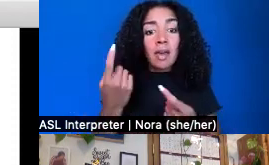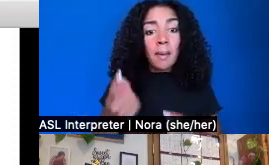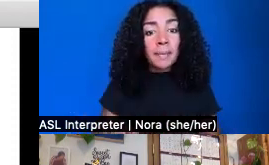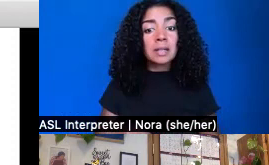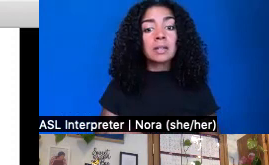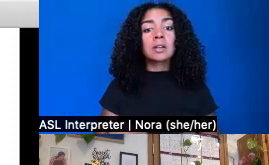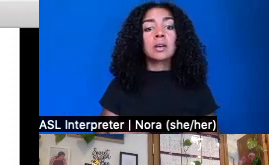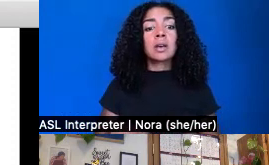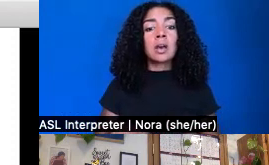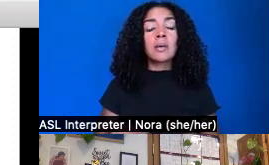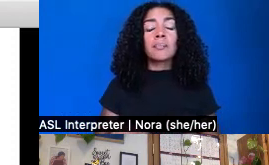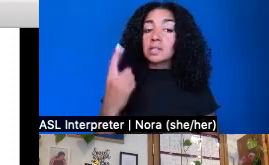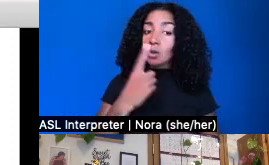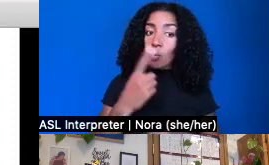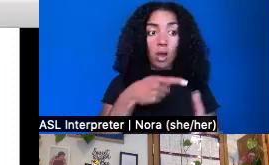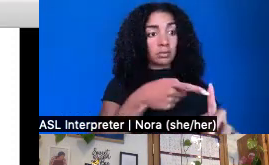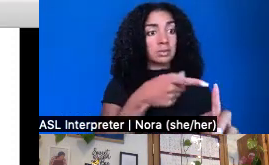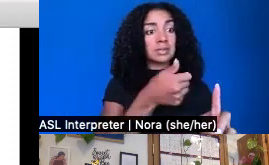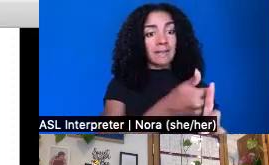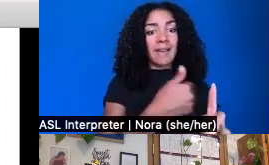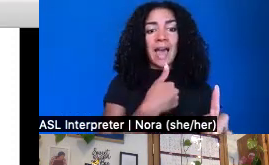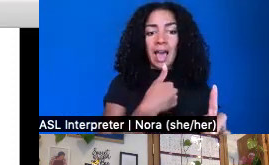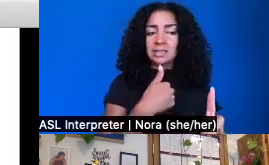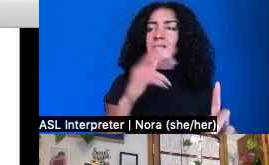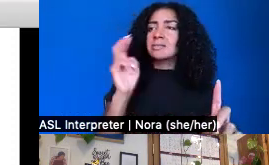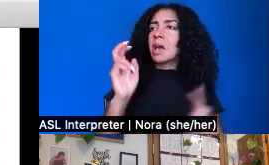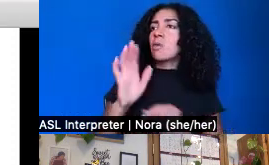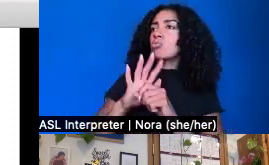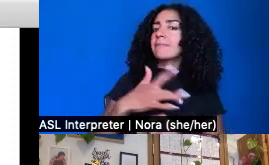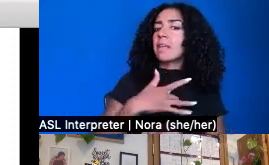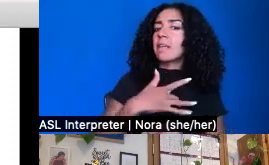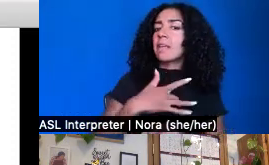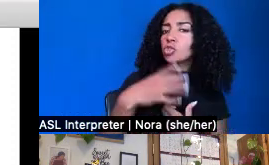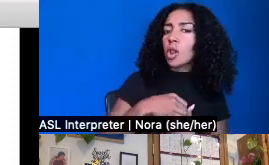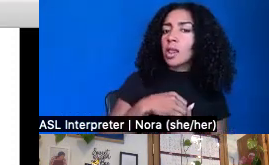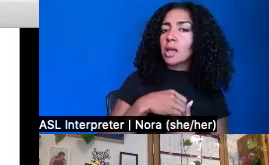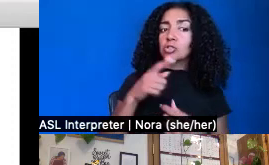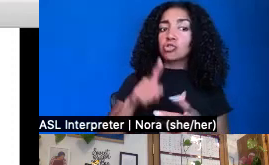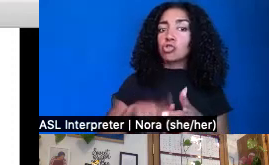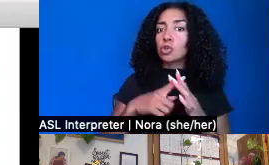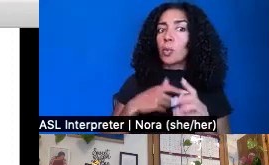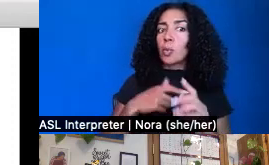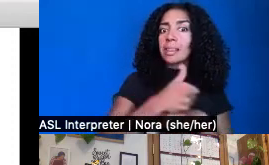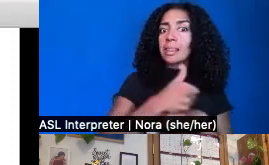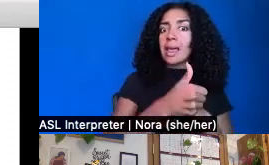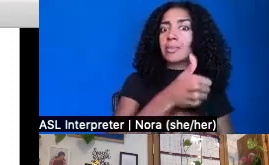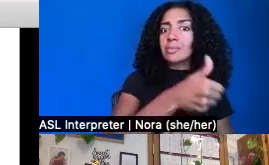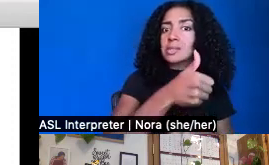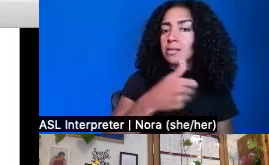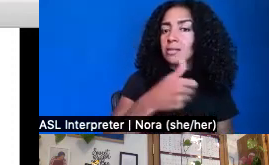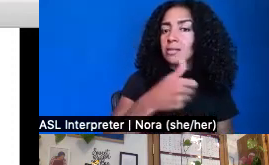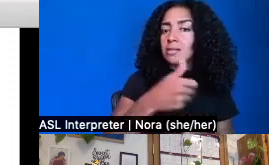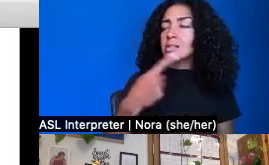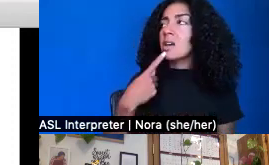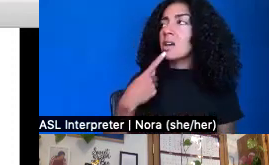there that night, right? Like that's a way to try to work the information out, but it's never their